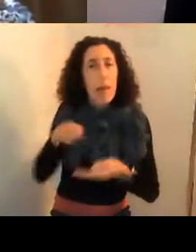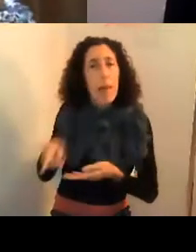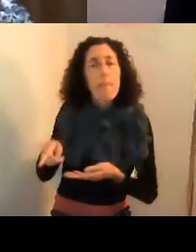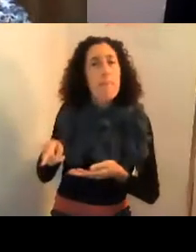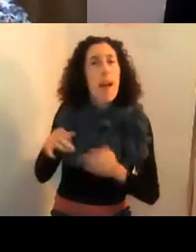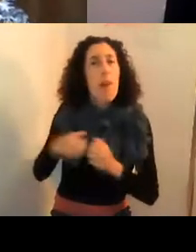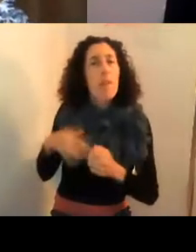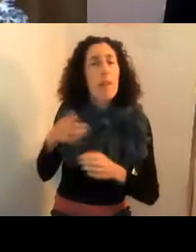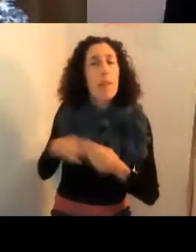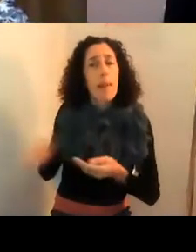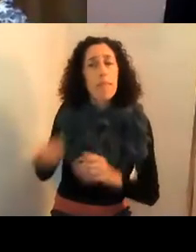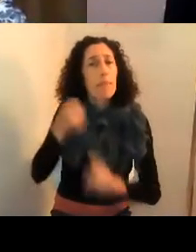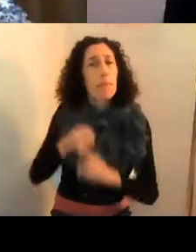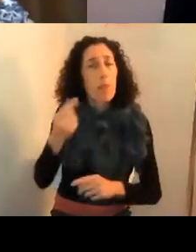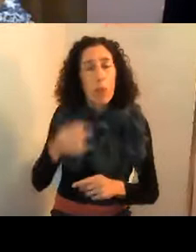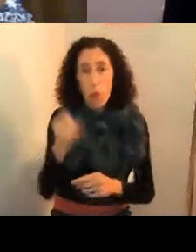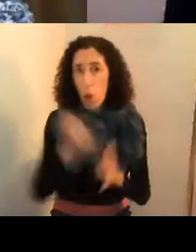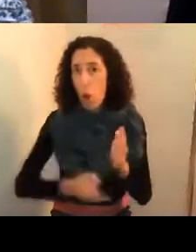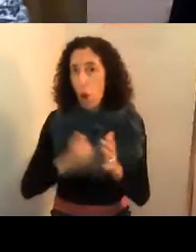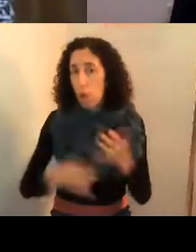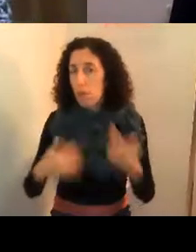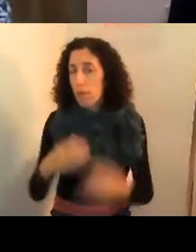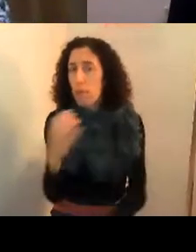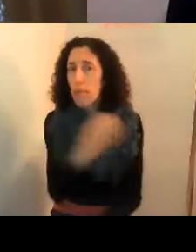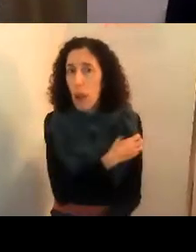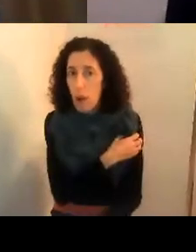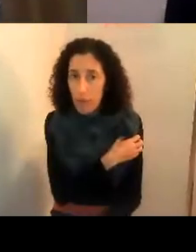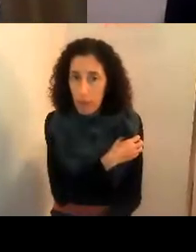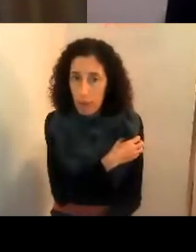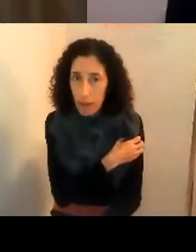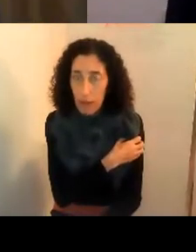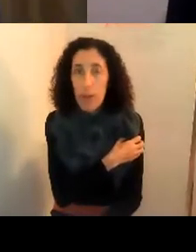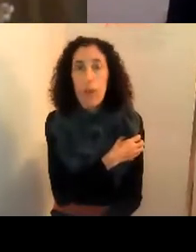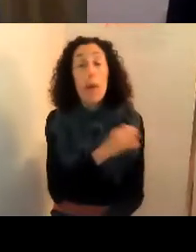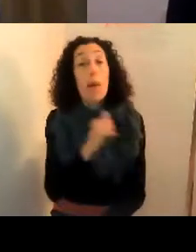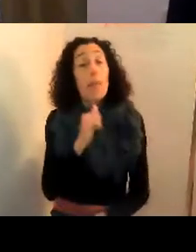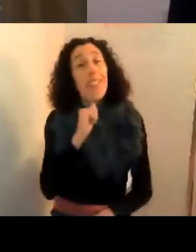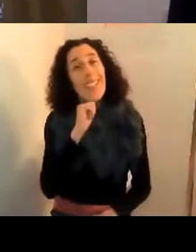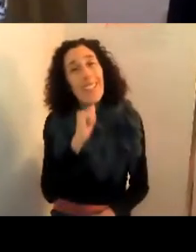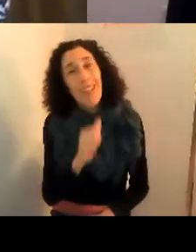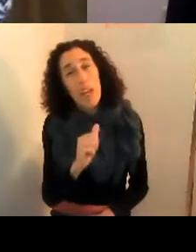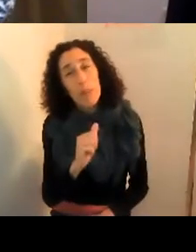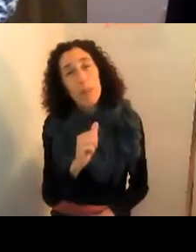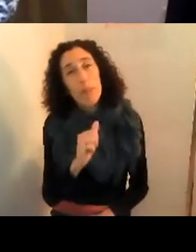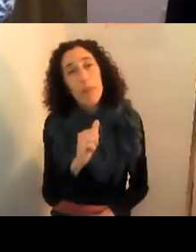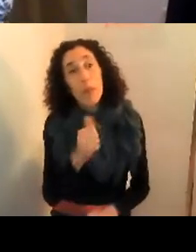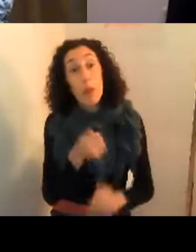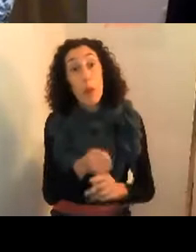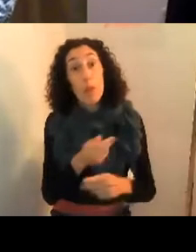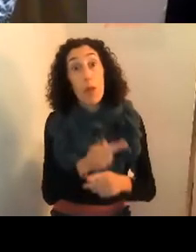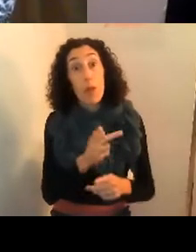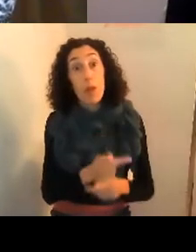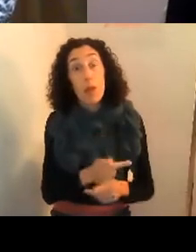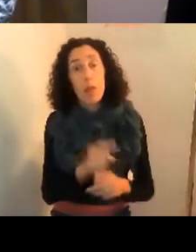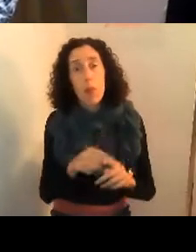we believe that art is powerful, not from the space of product or transaction, but from transformation. And so